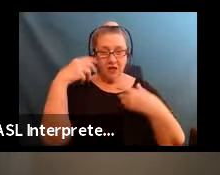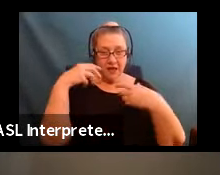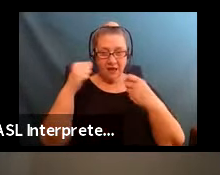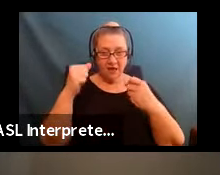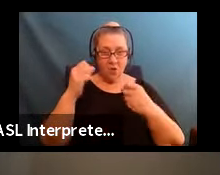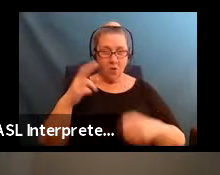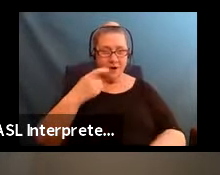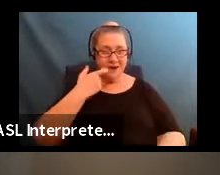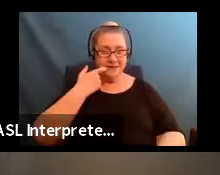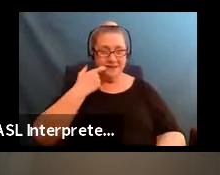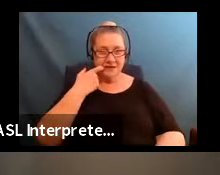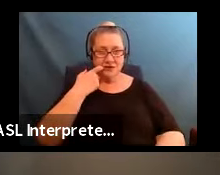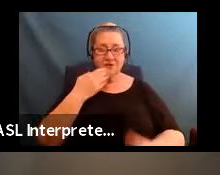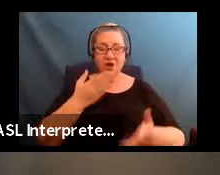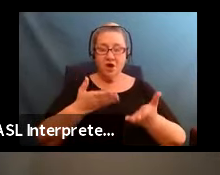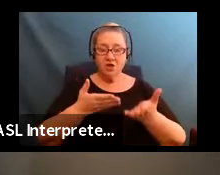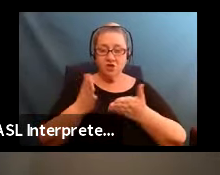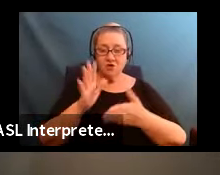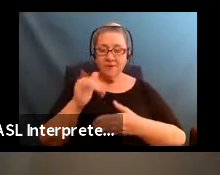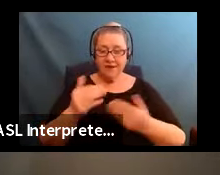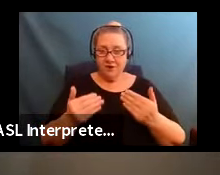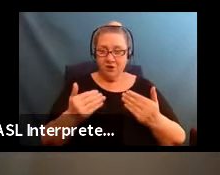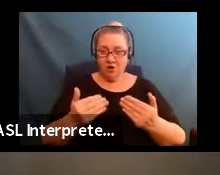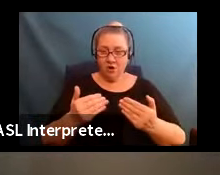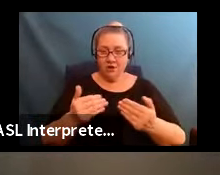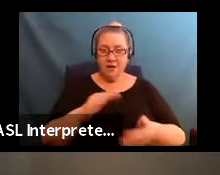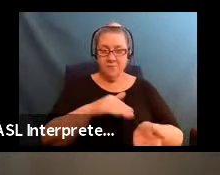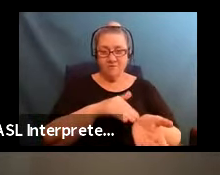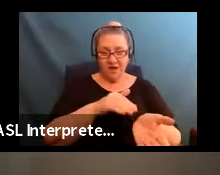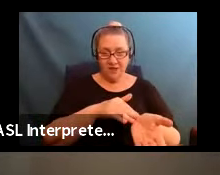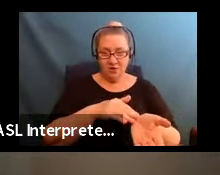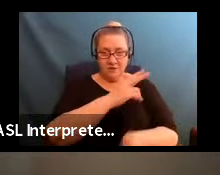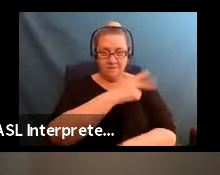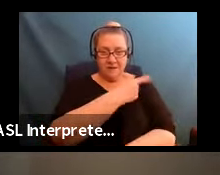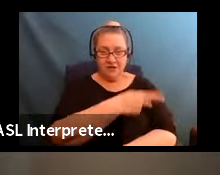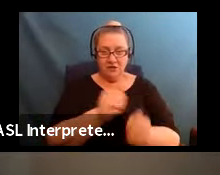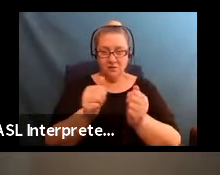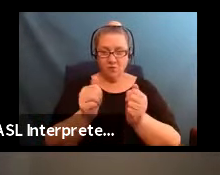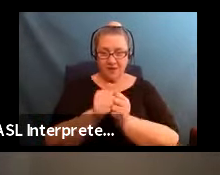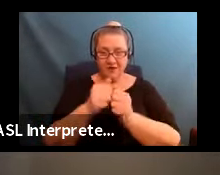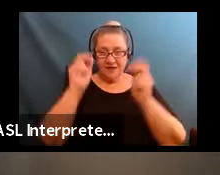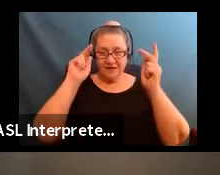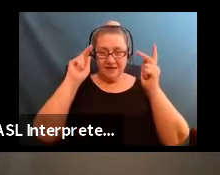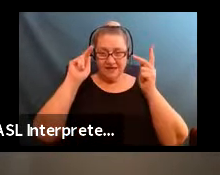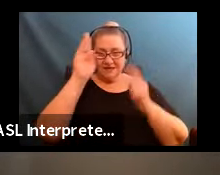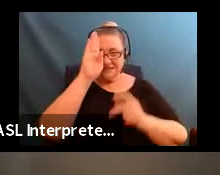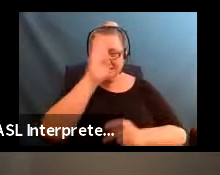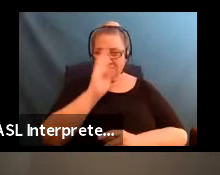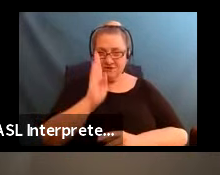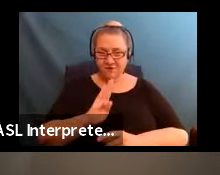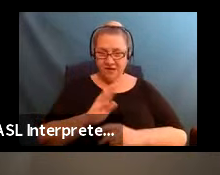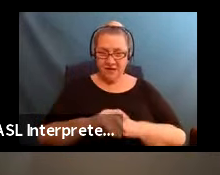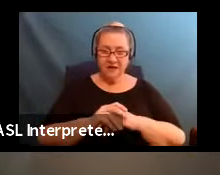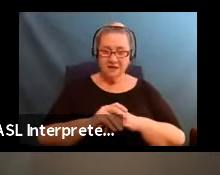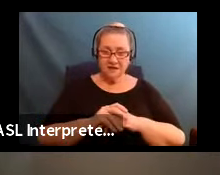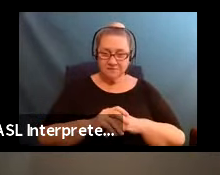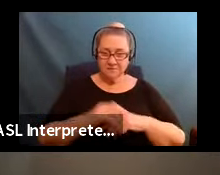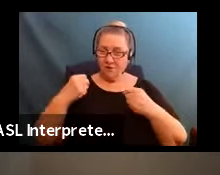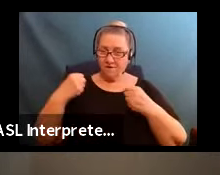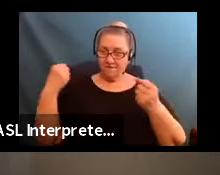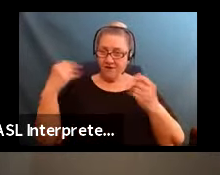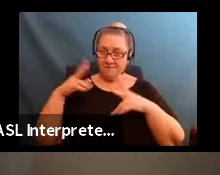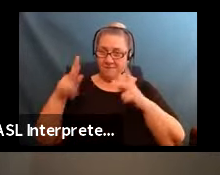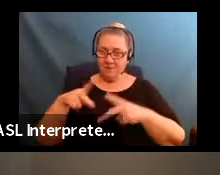are usually best served by their current providers. So our patients who have schizophrenia, who might be very afraid that people are